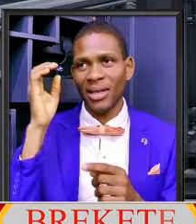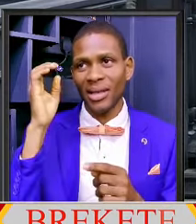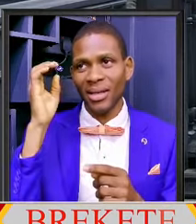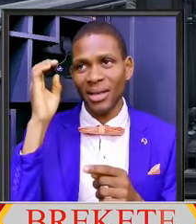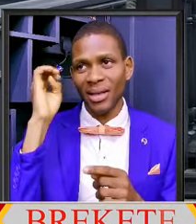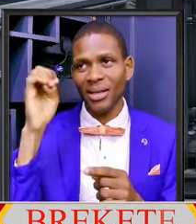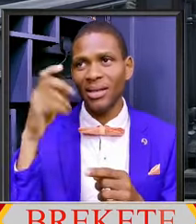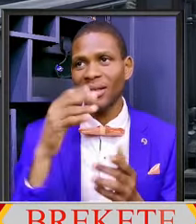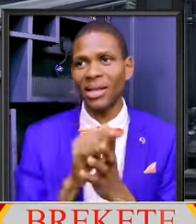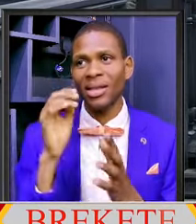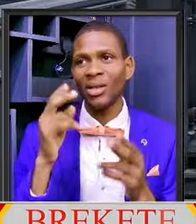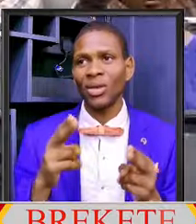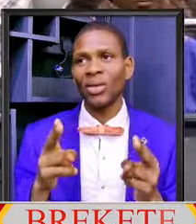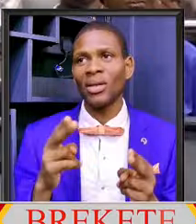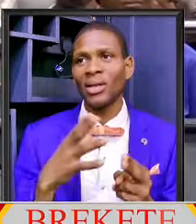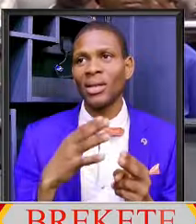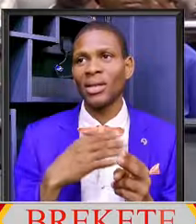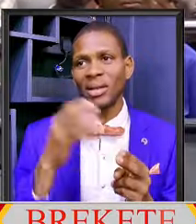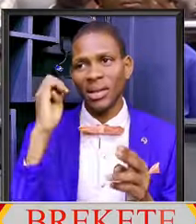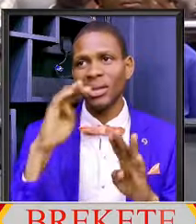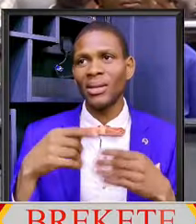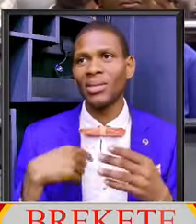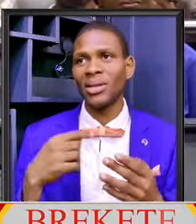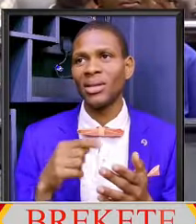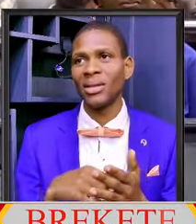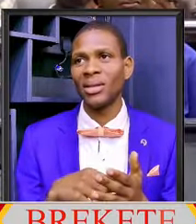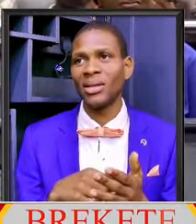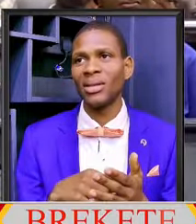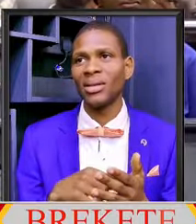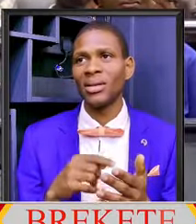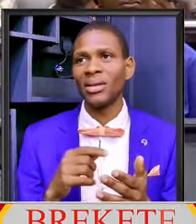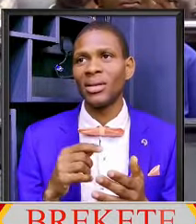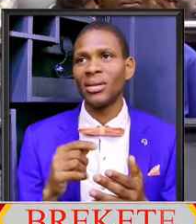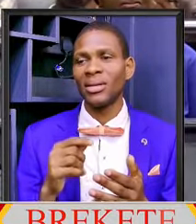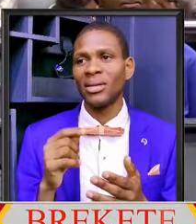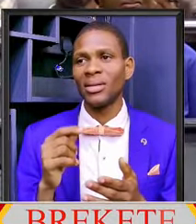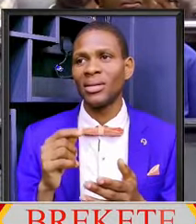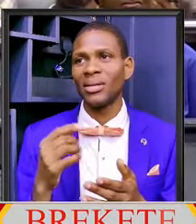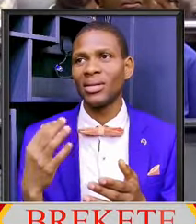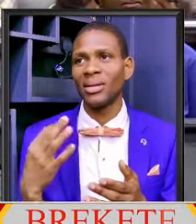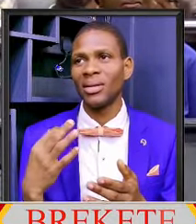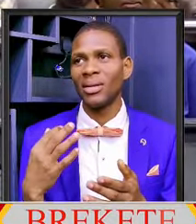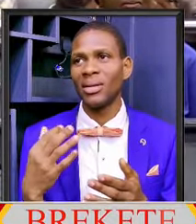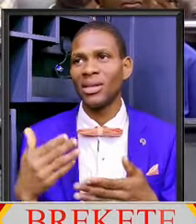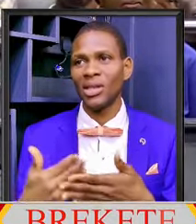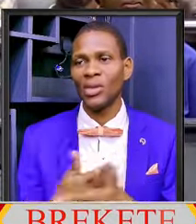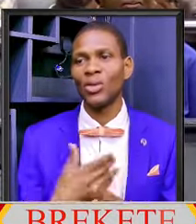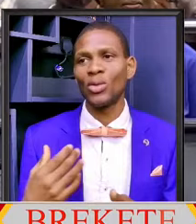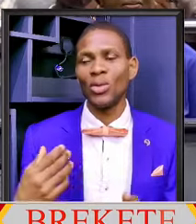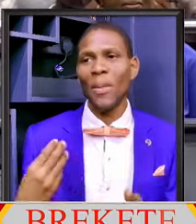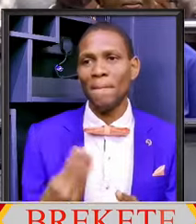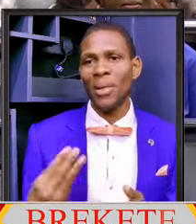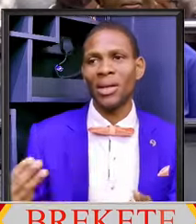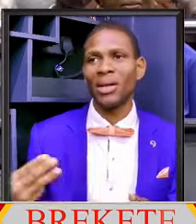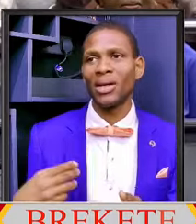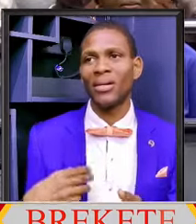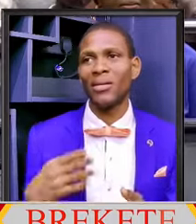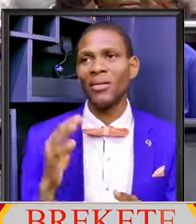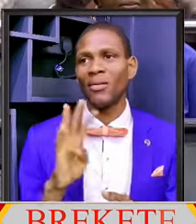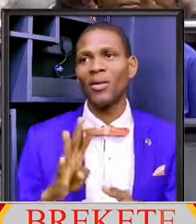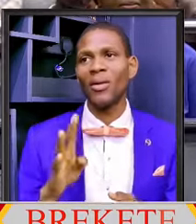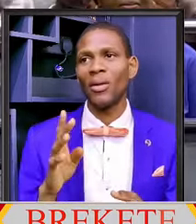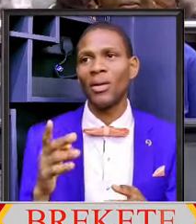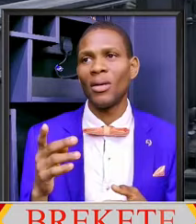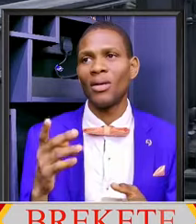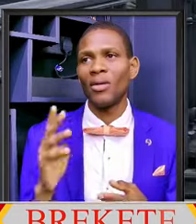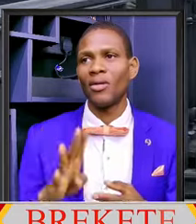the insane day hurry, so he now give me the material she bring for the girl. New materials? Yes, four pieces.